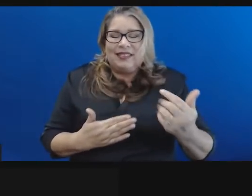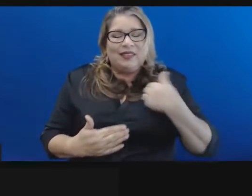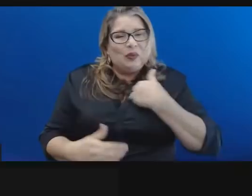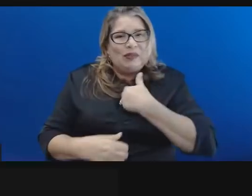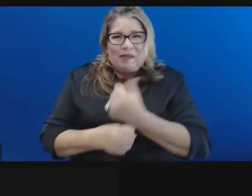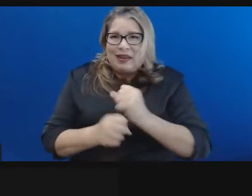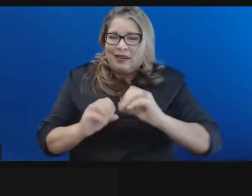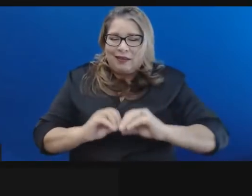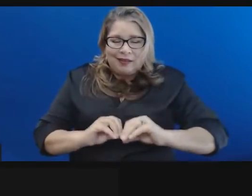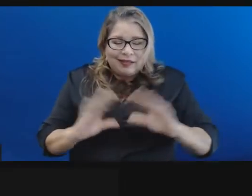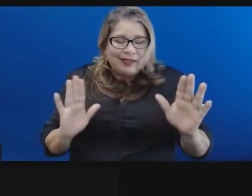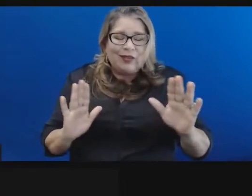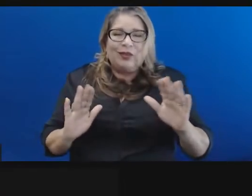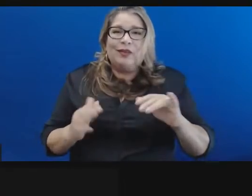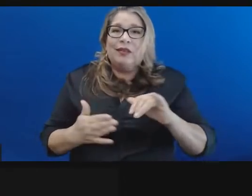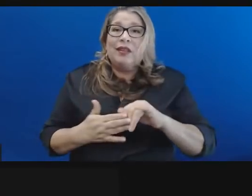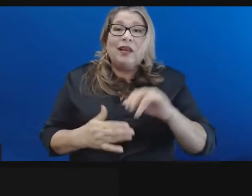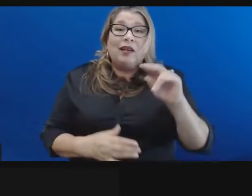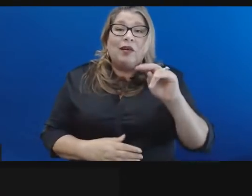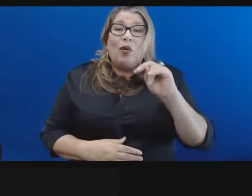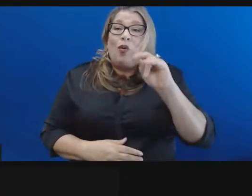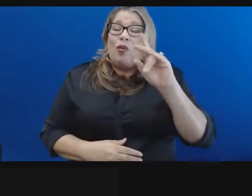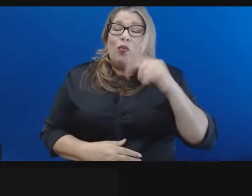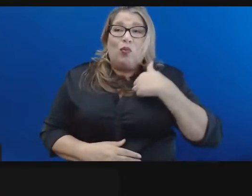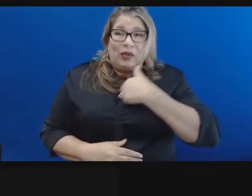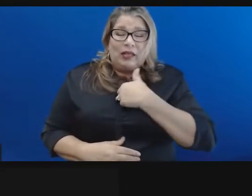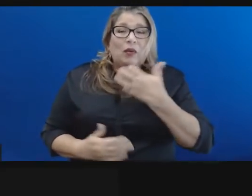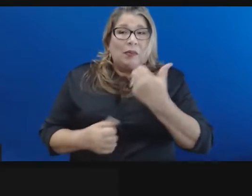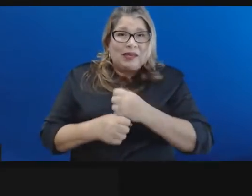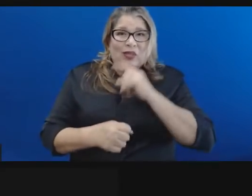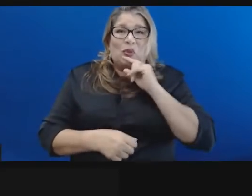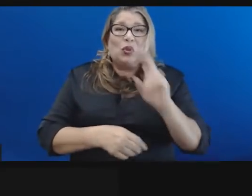side that only flagrant